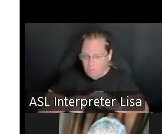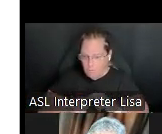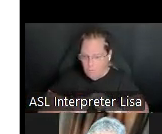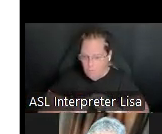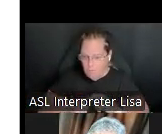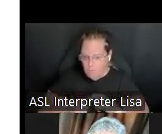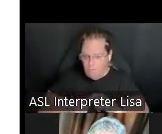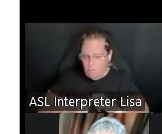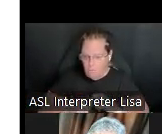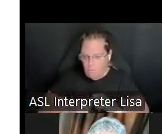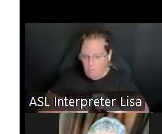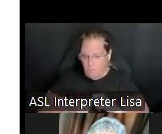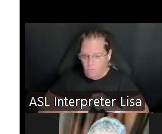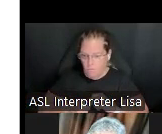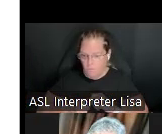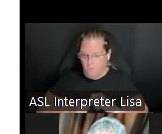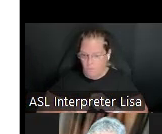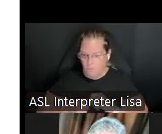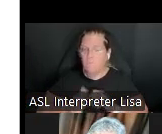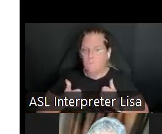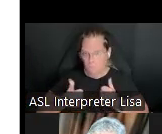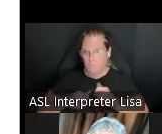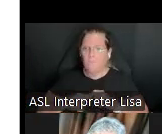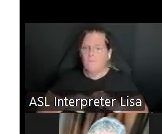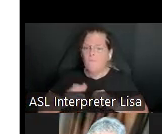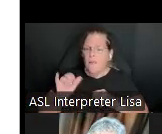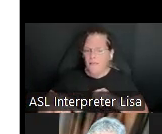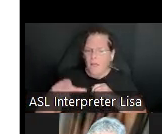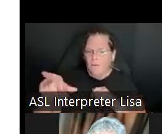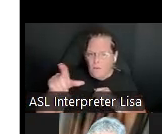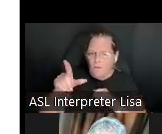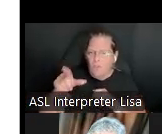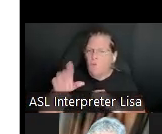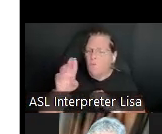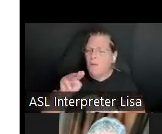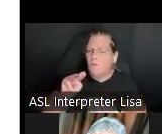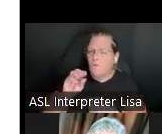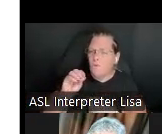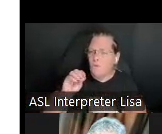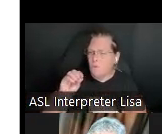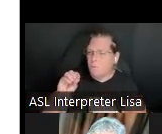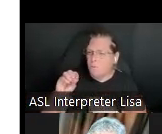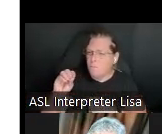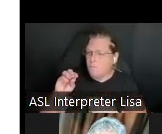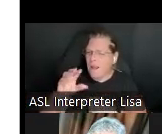that she went to Moss Rehab at the time. Moss Okay. Rehab, she had a lot of